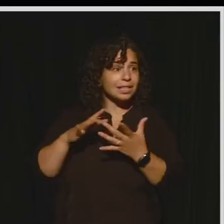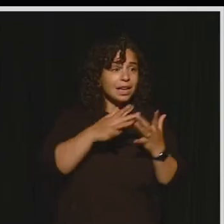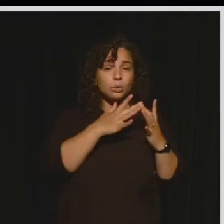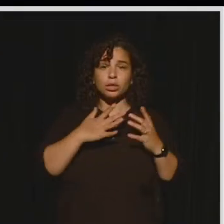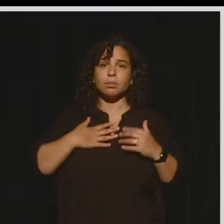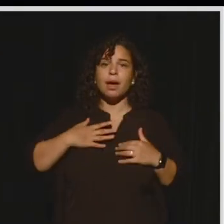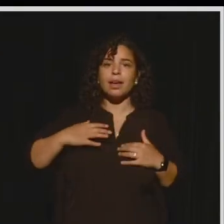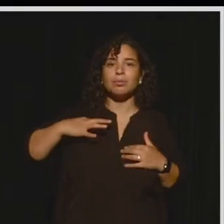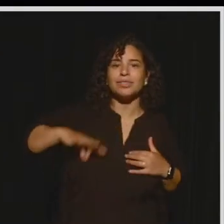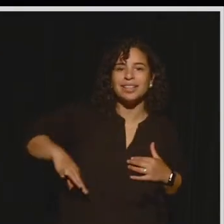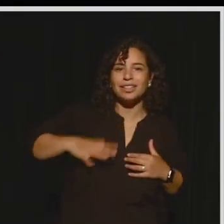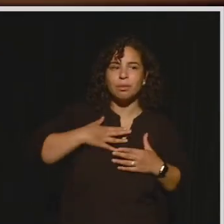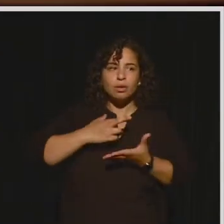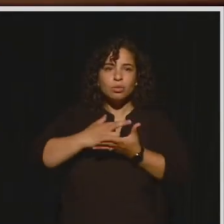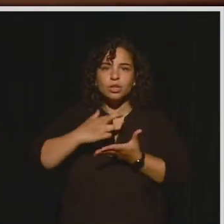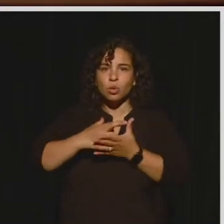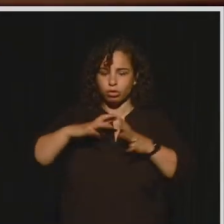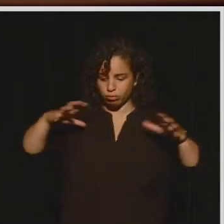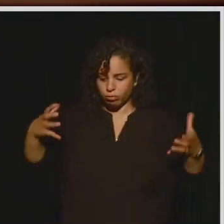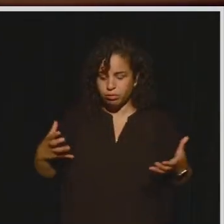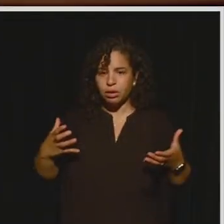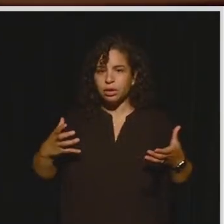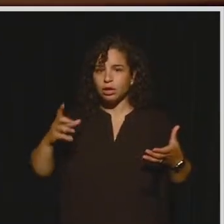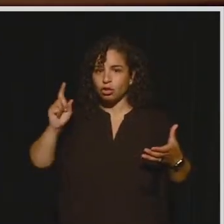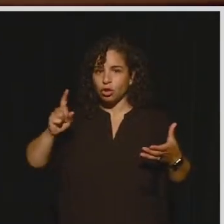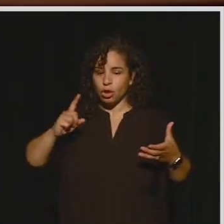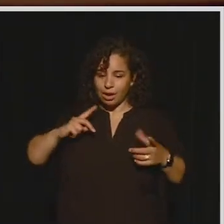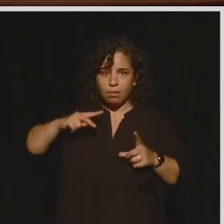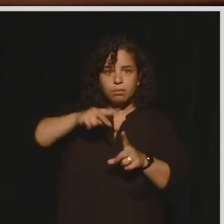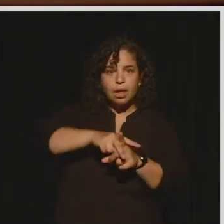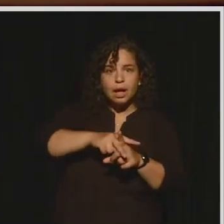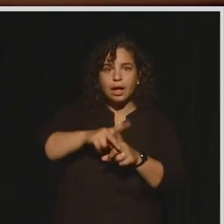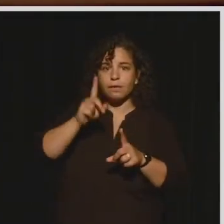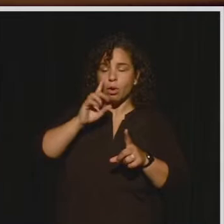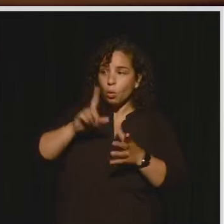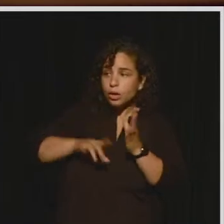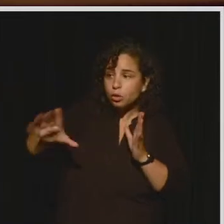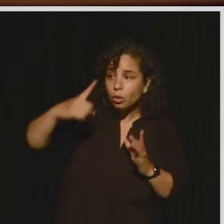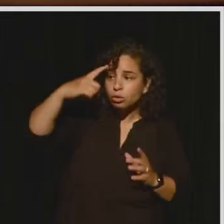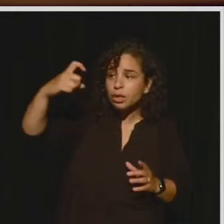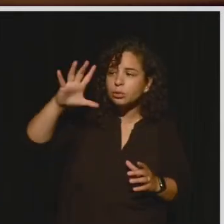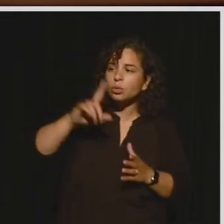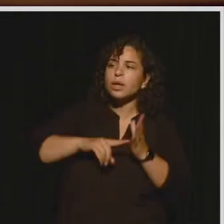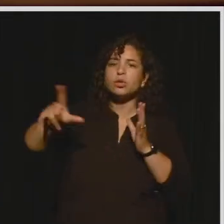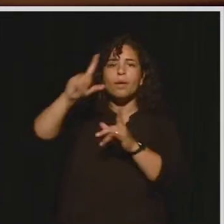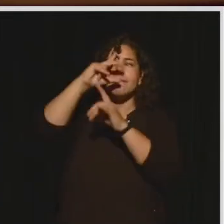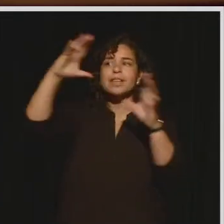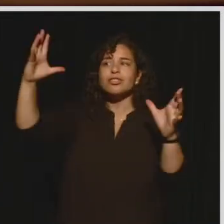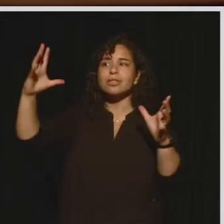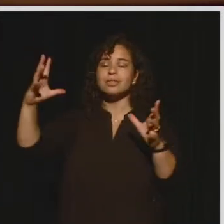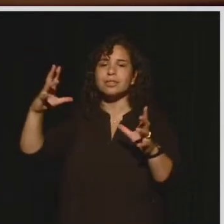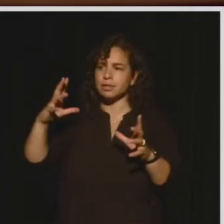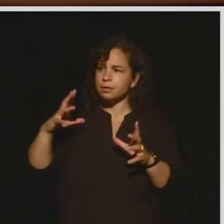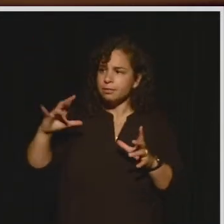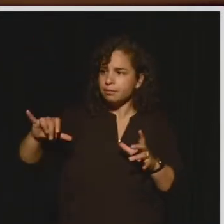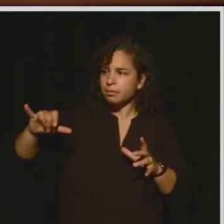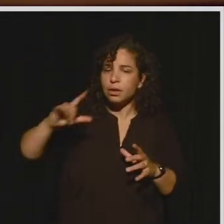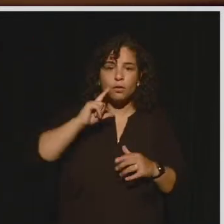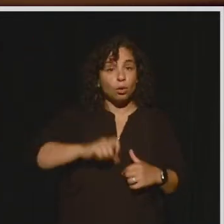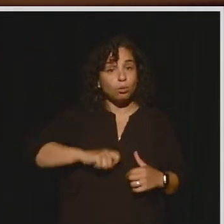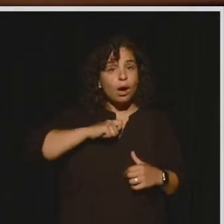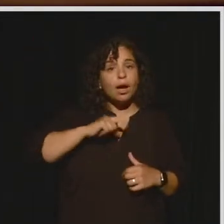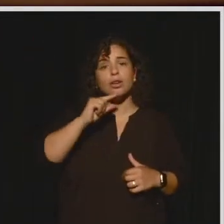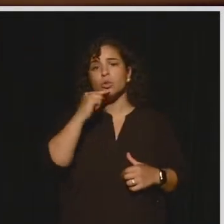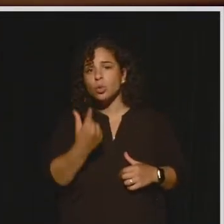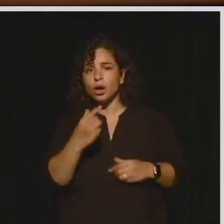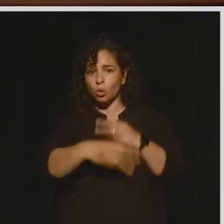my resources to help manifest the dreams and visions that they have of the Pride